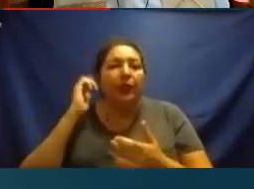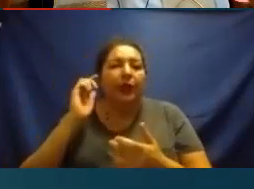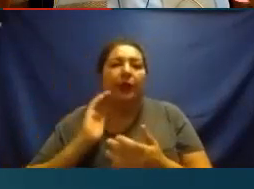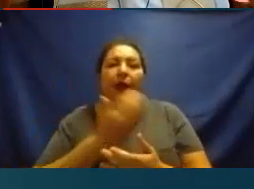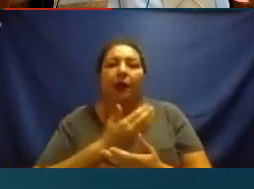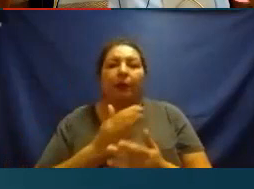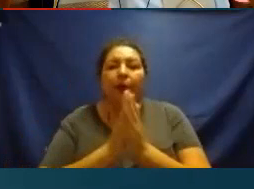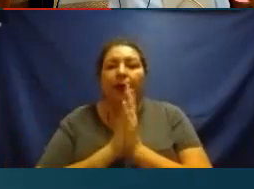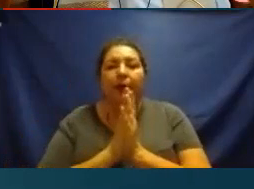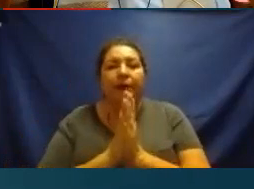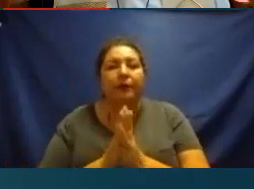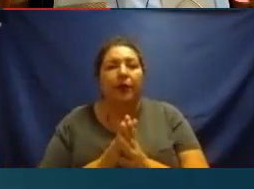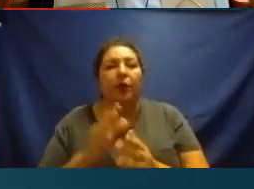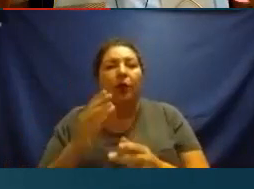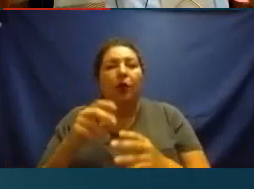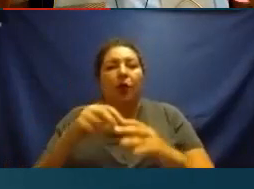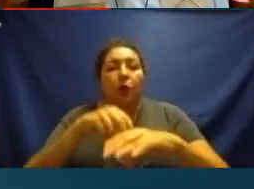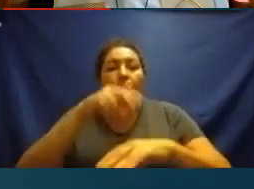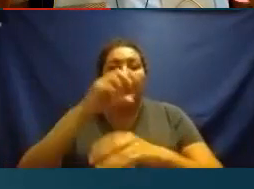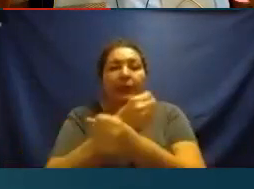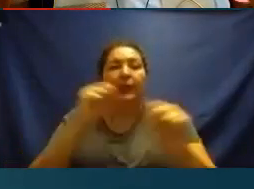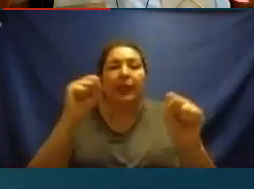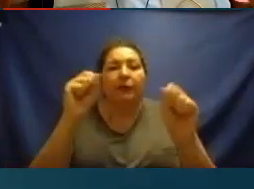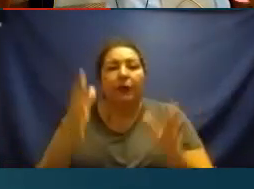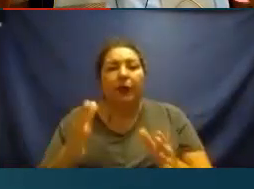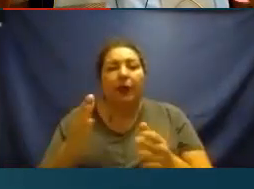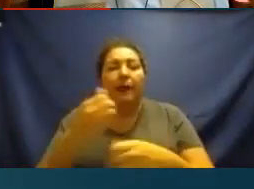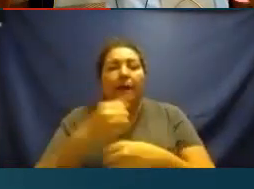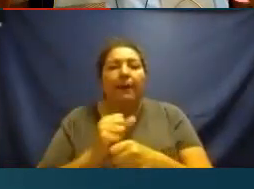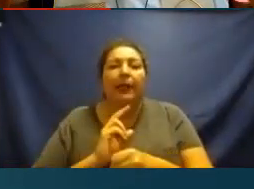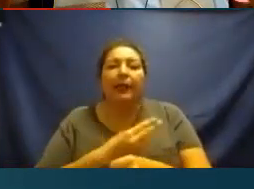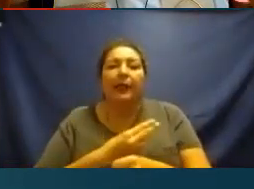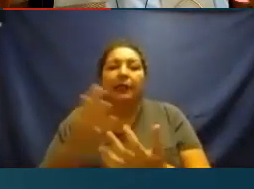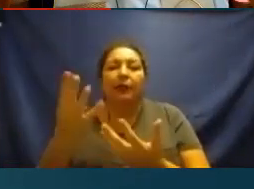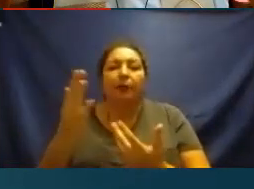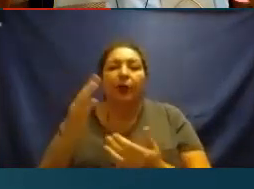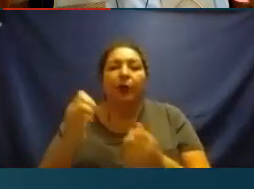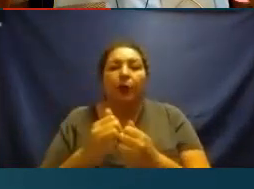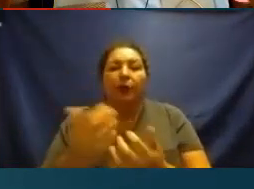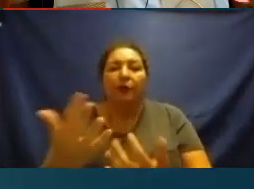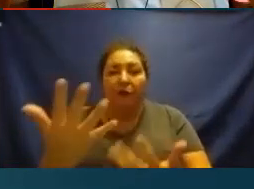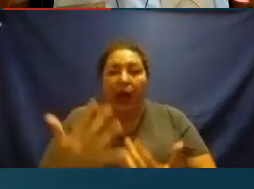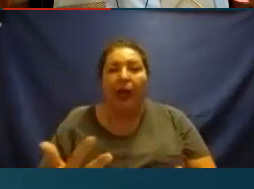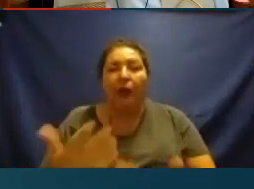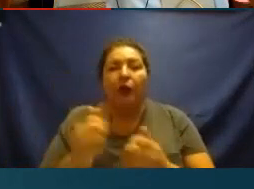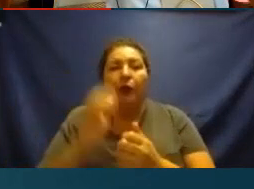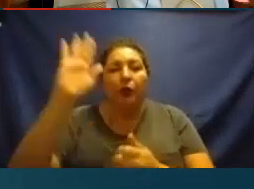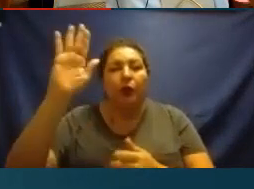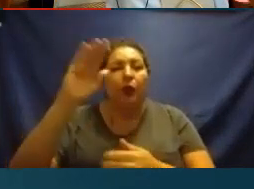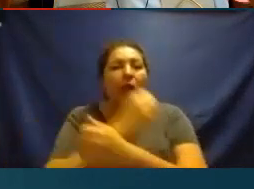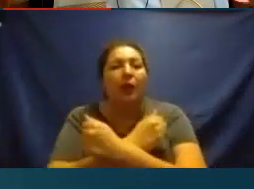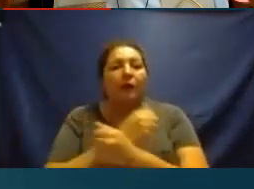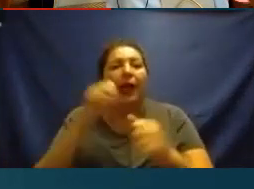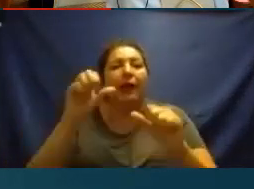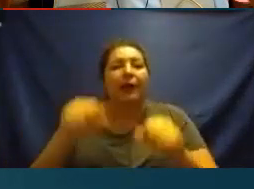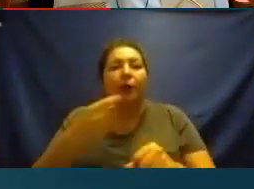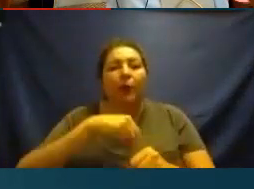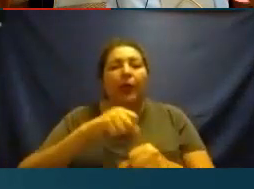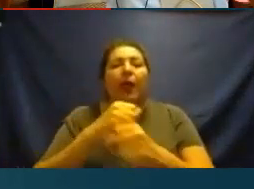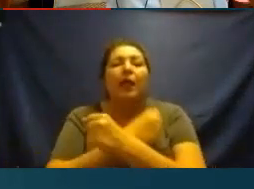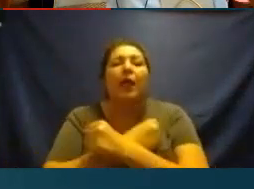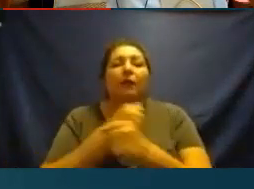O risen Savior, make us to burn with fire of your love, that we may love you above all things and love